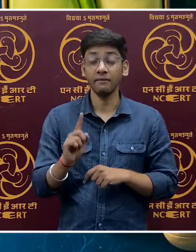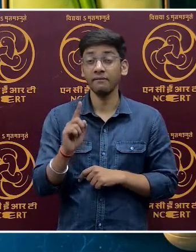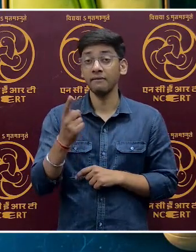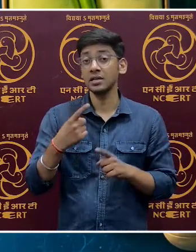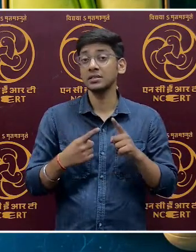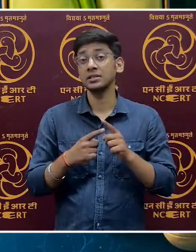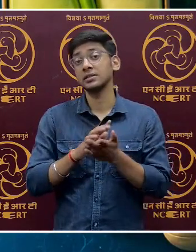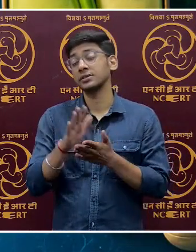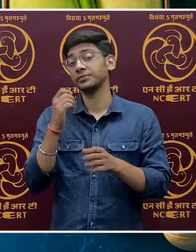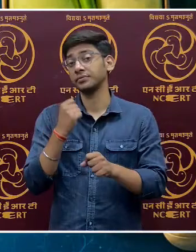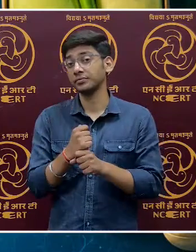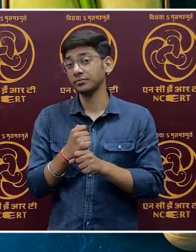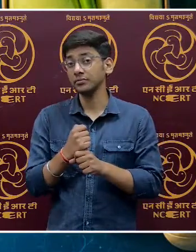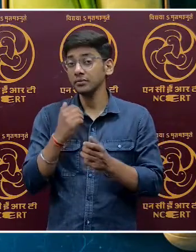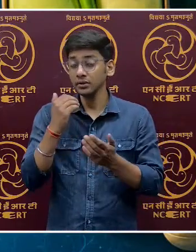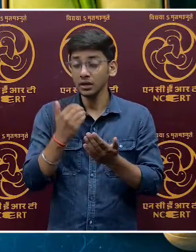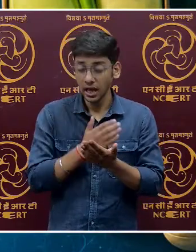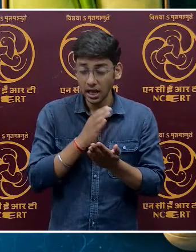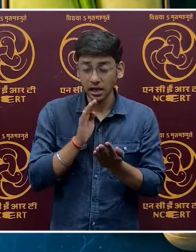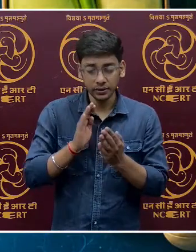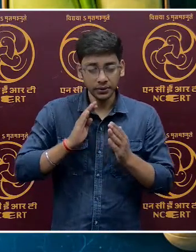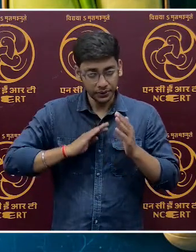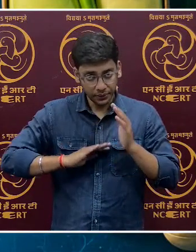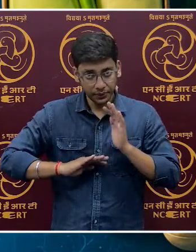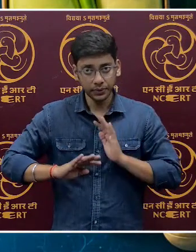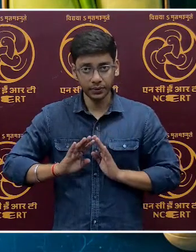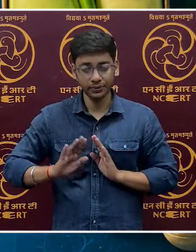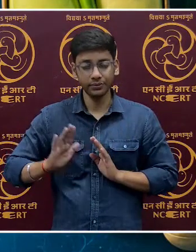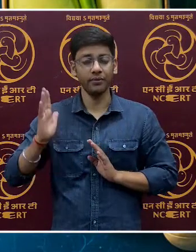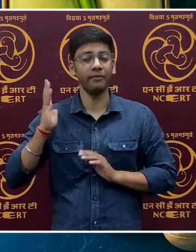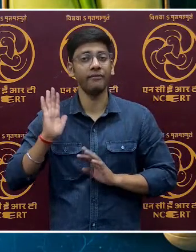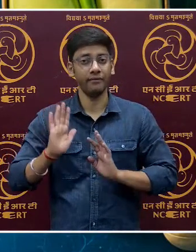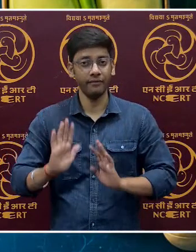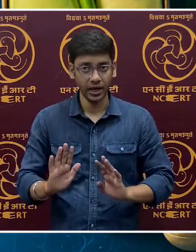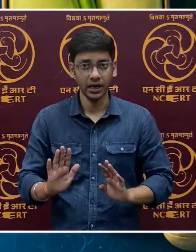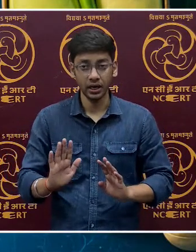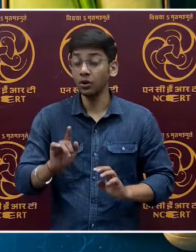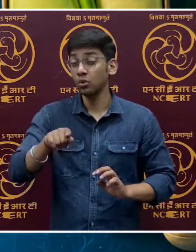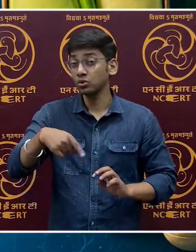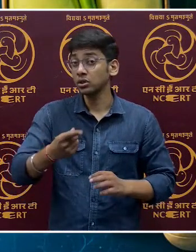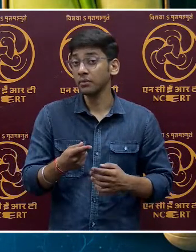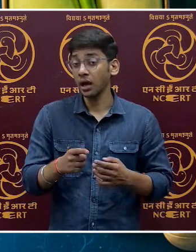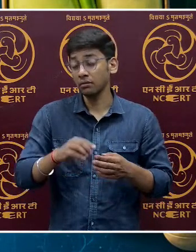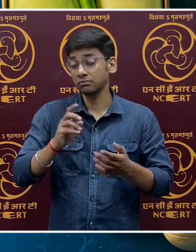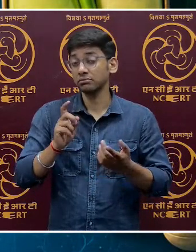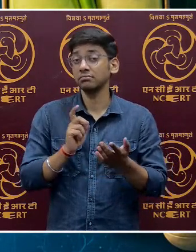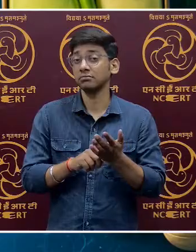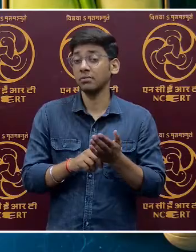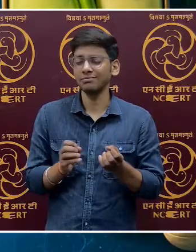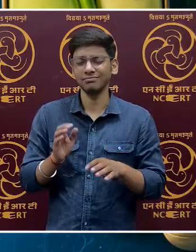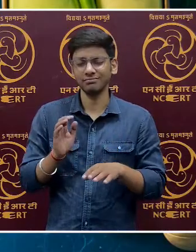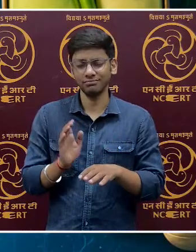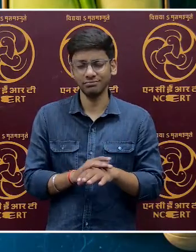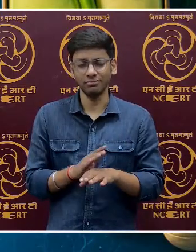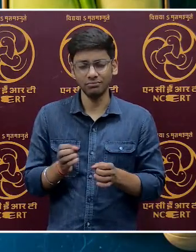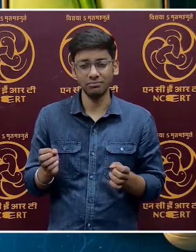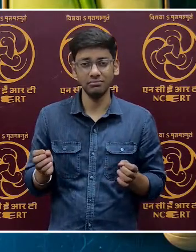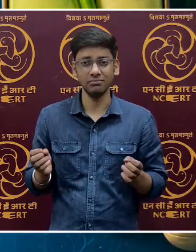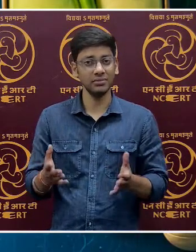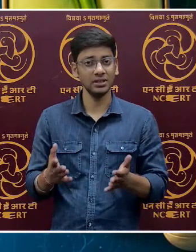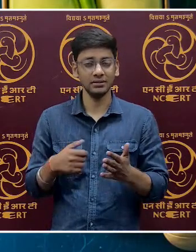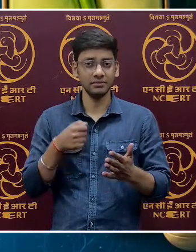is that we have to have a patience. Once we are going to have a patience, we are in a position to reach the place where we want to